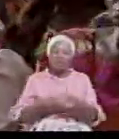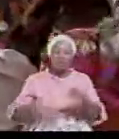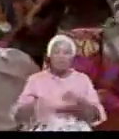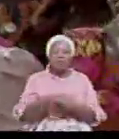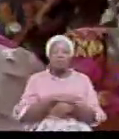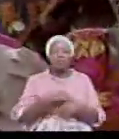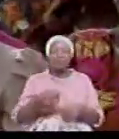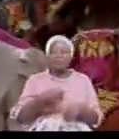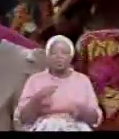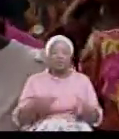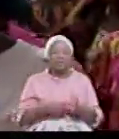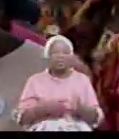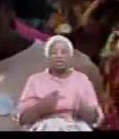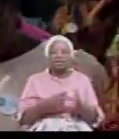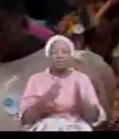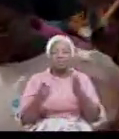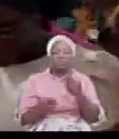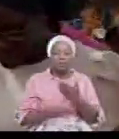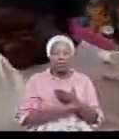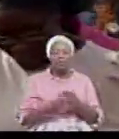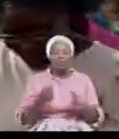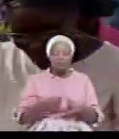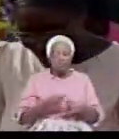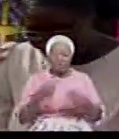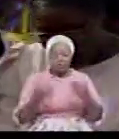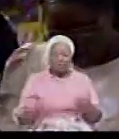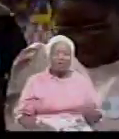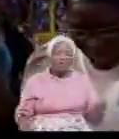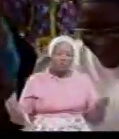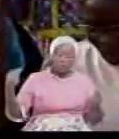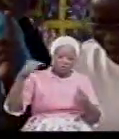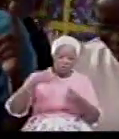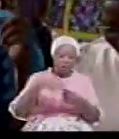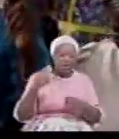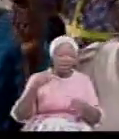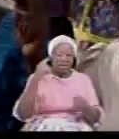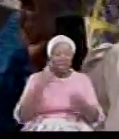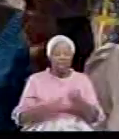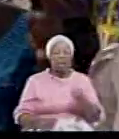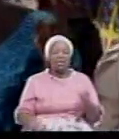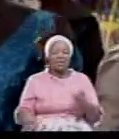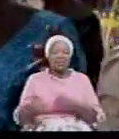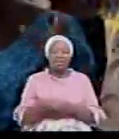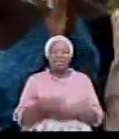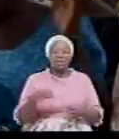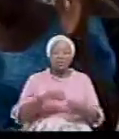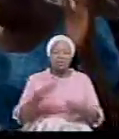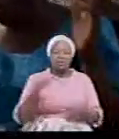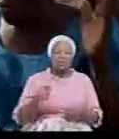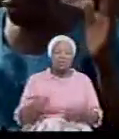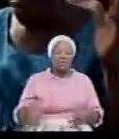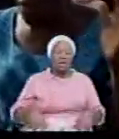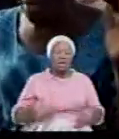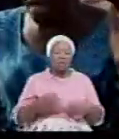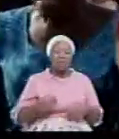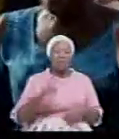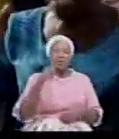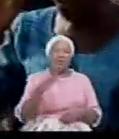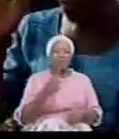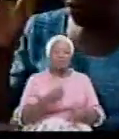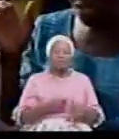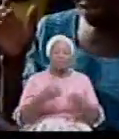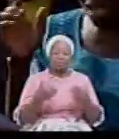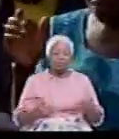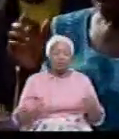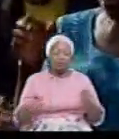till Tuesday. Spirit of the living God. Spirit of the living God. From today. From